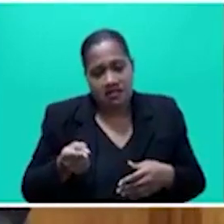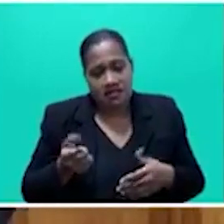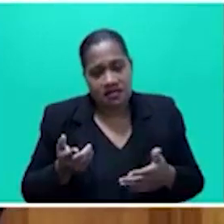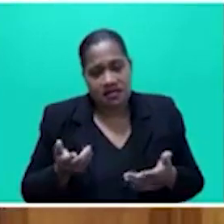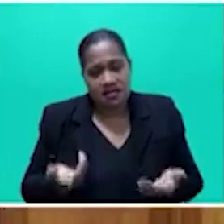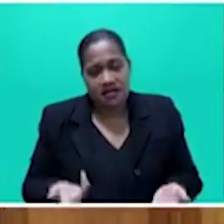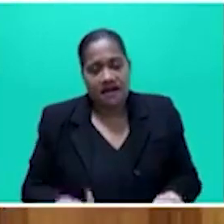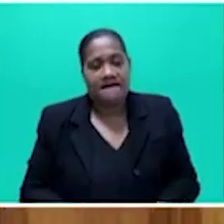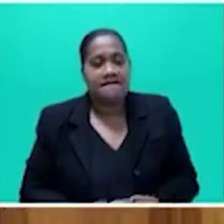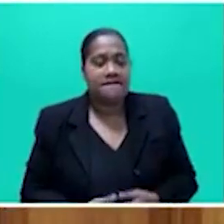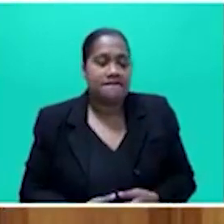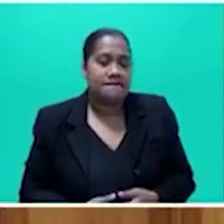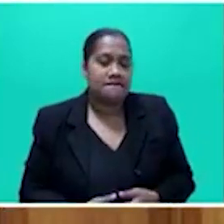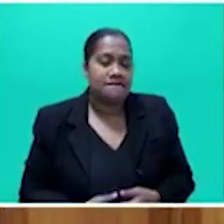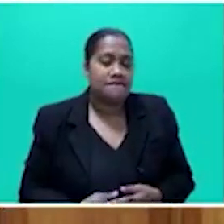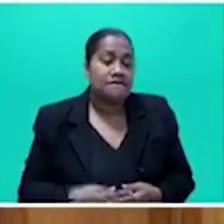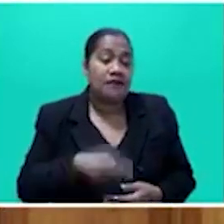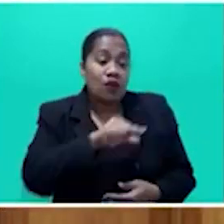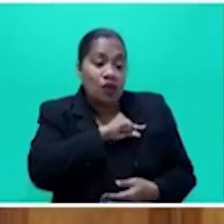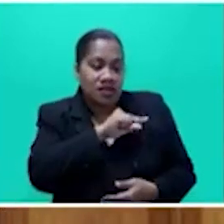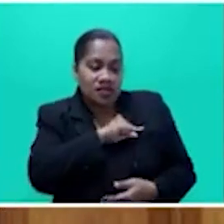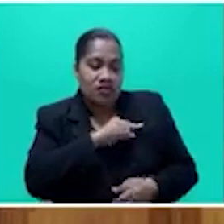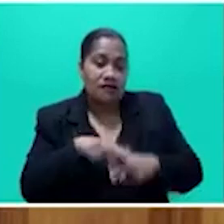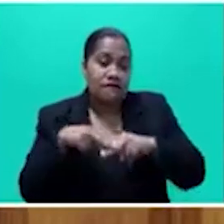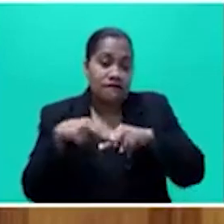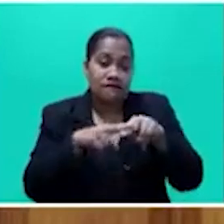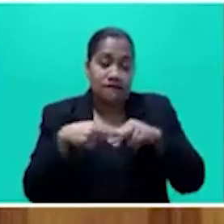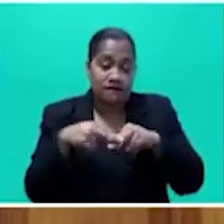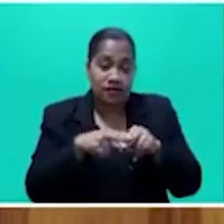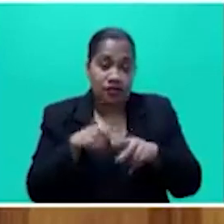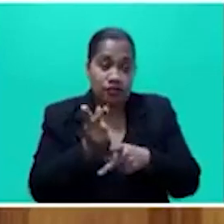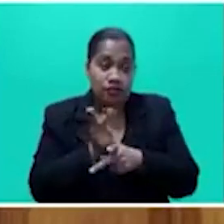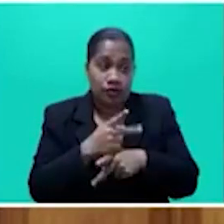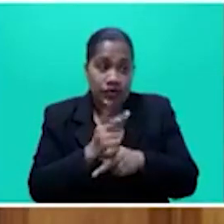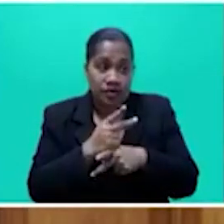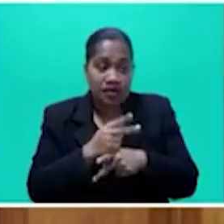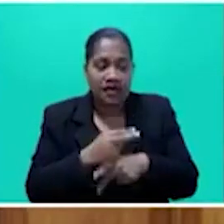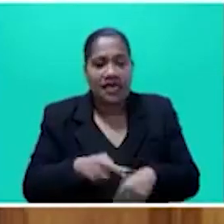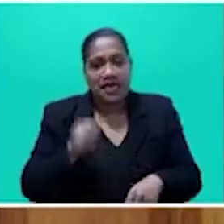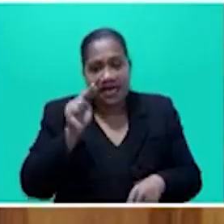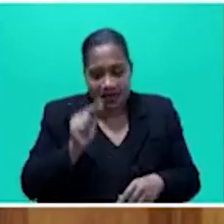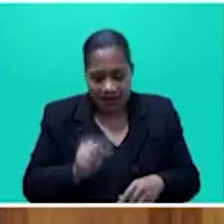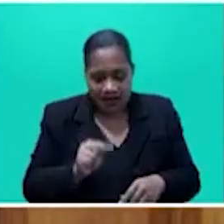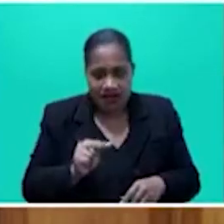but the quality of the Fiji product needs to be utmost in our mind, Honorable Speaker.